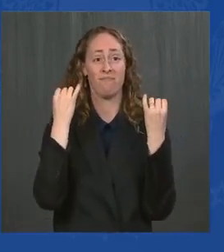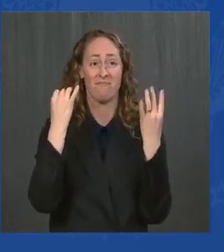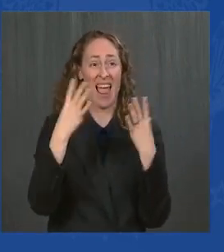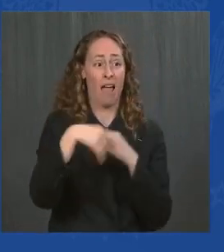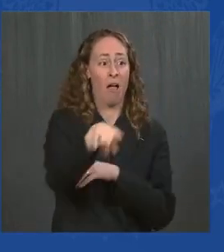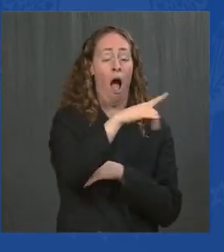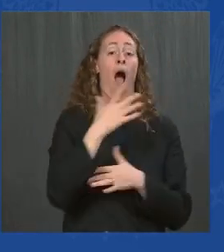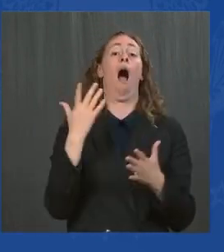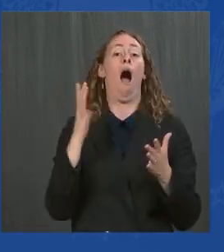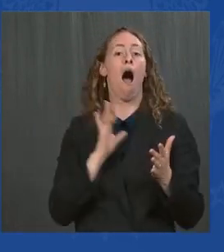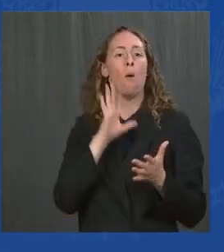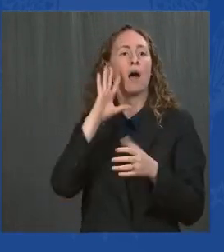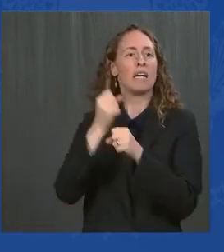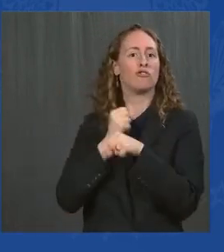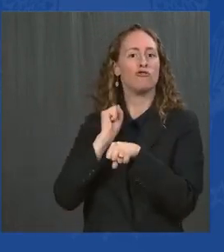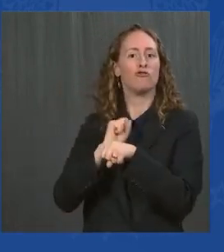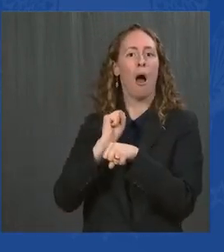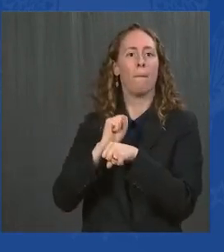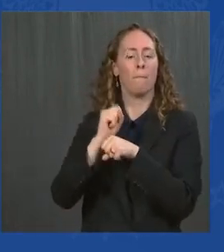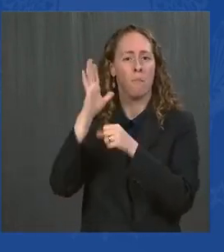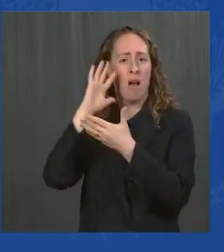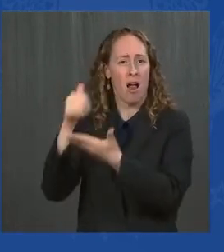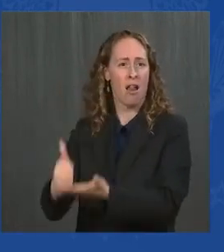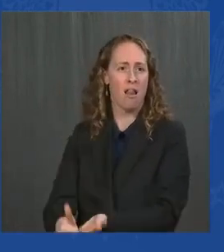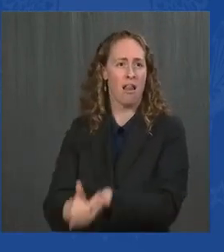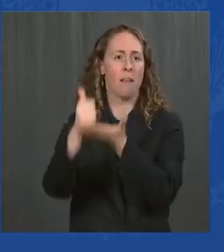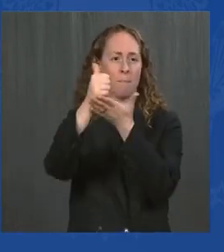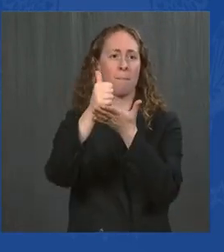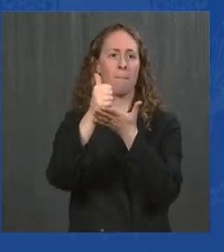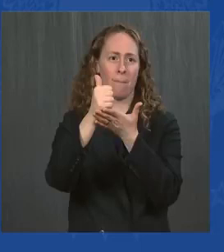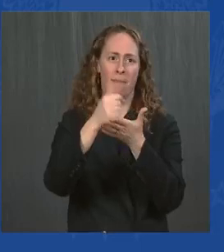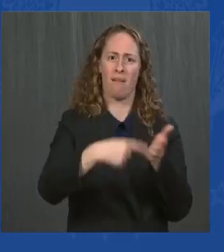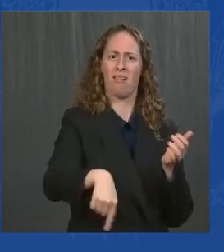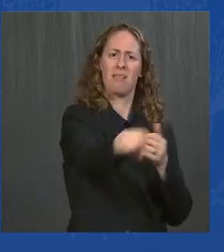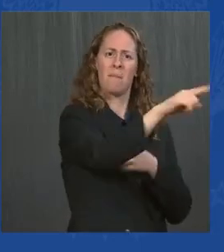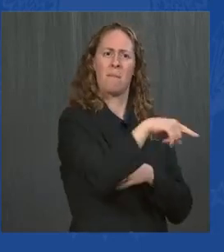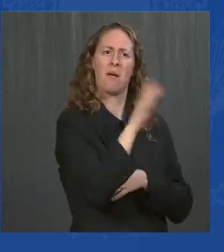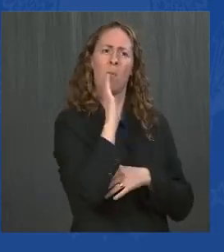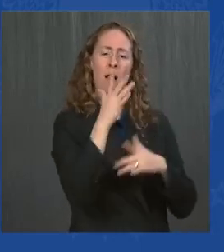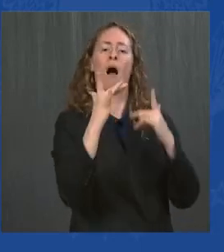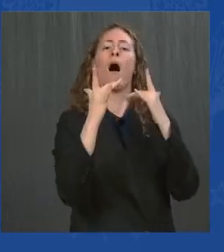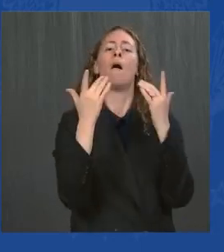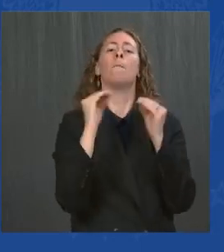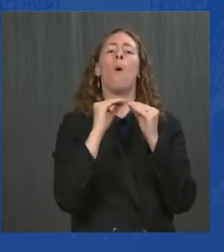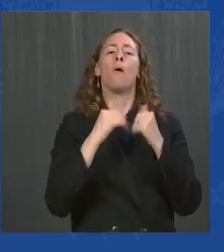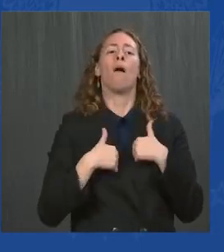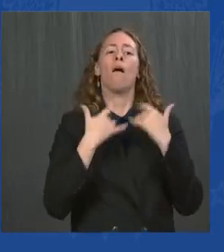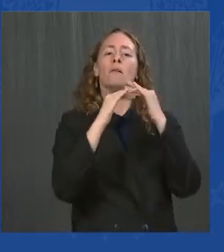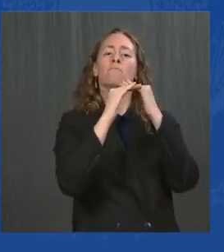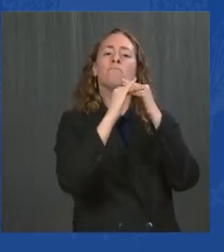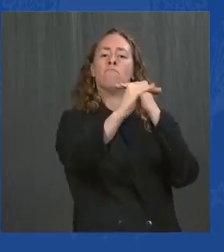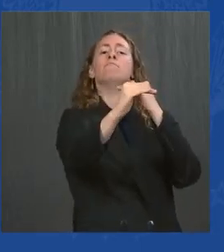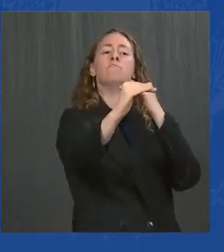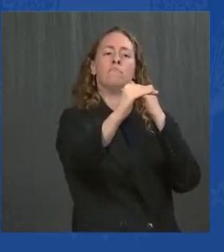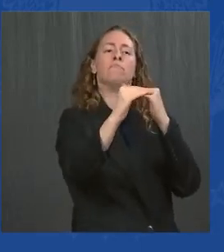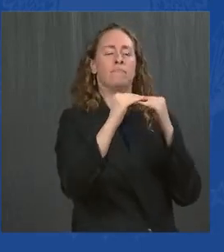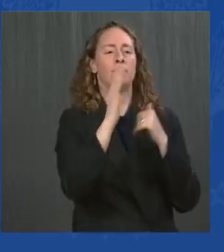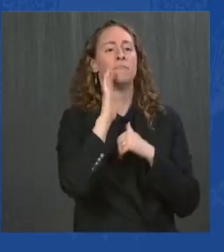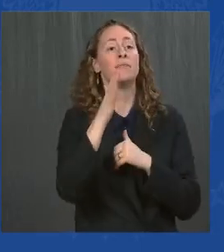punch their ticket to the middle class and stay in the middle class. And everyone will do better, including corporate